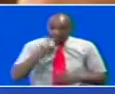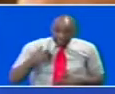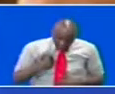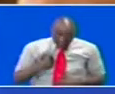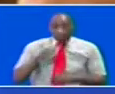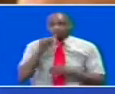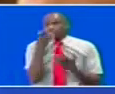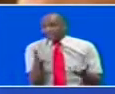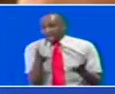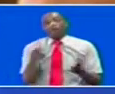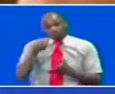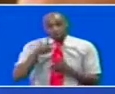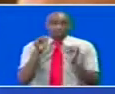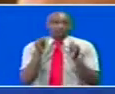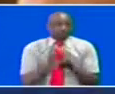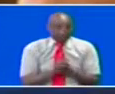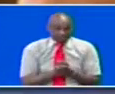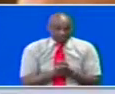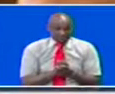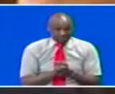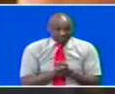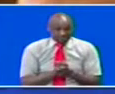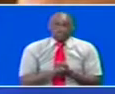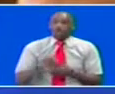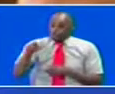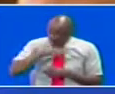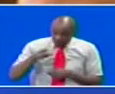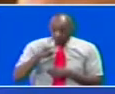the fact that there's local needs. So the